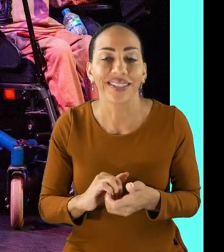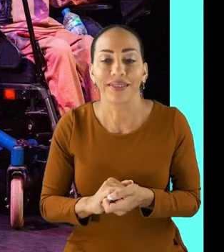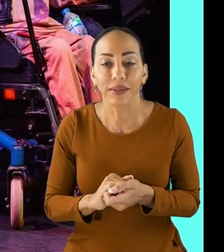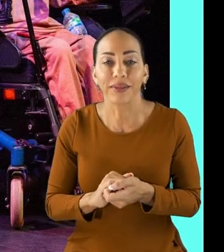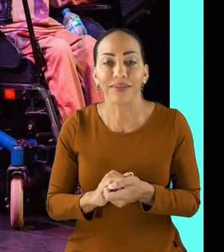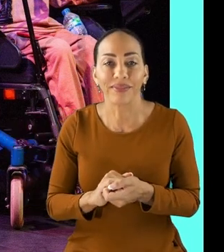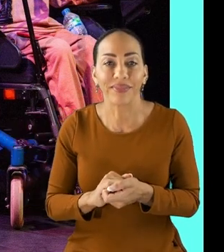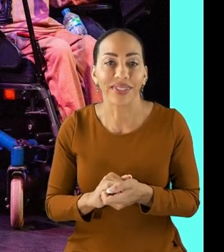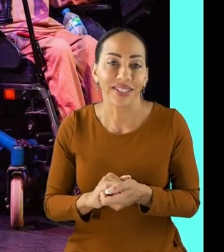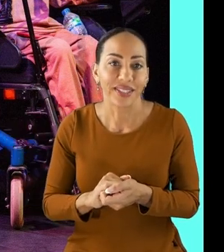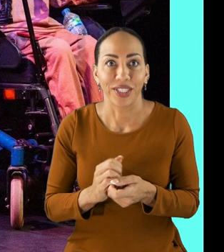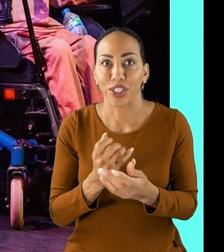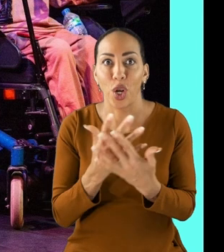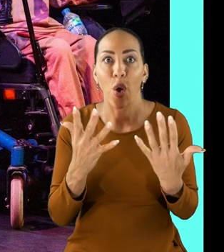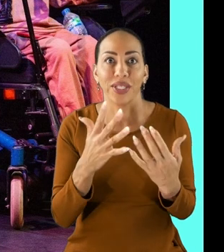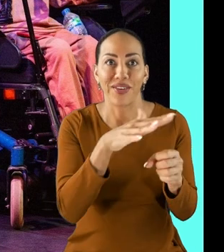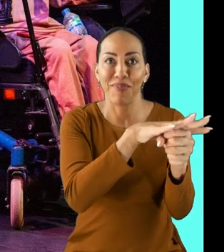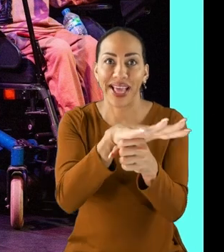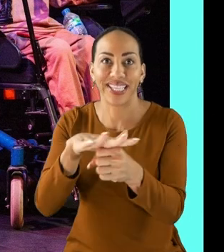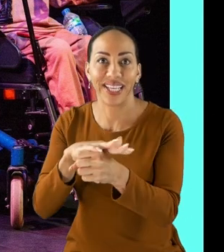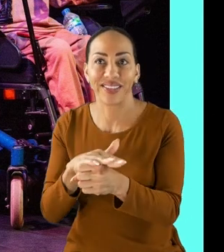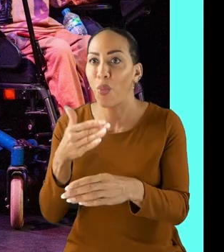that gives us lots of places to fit work in.